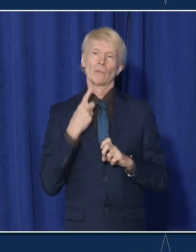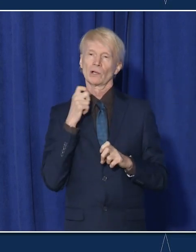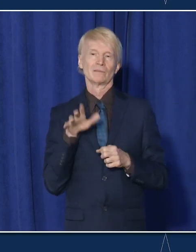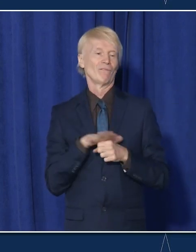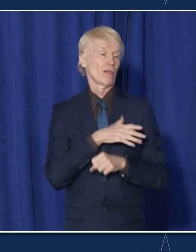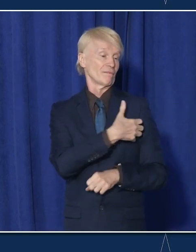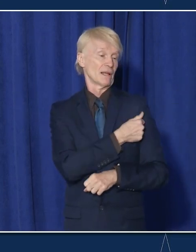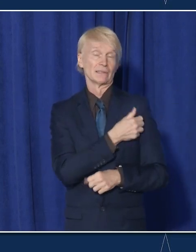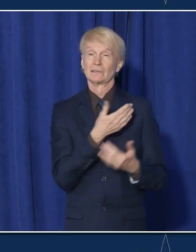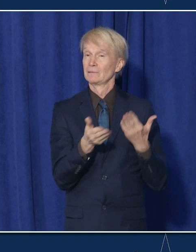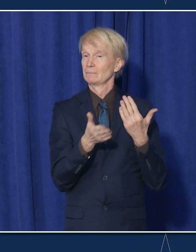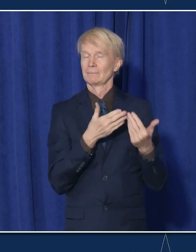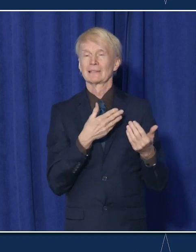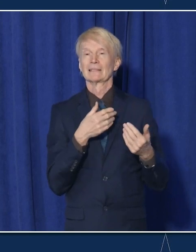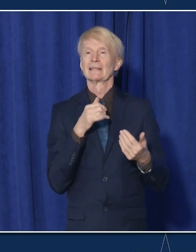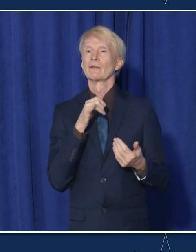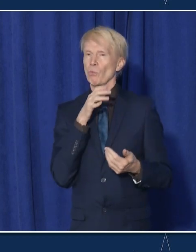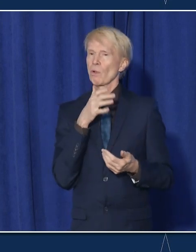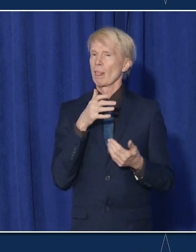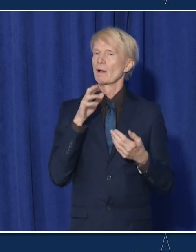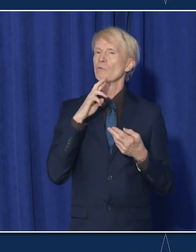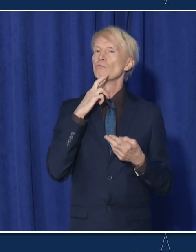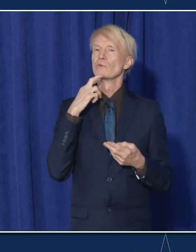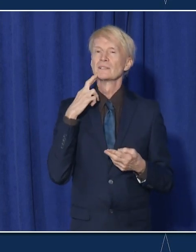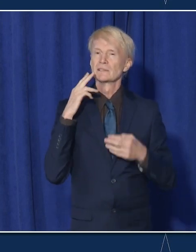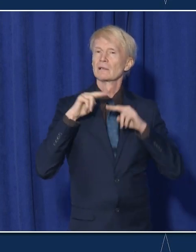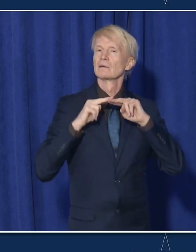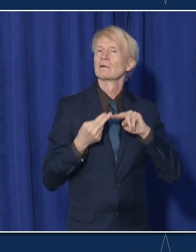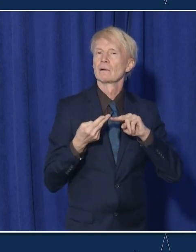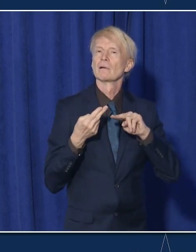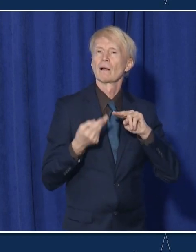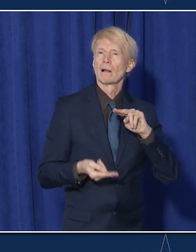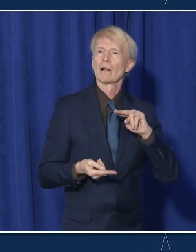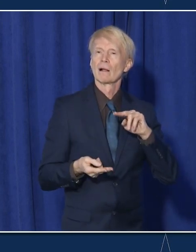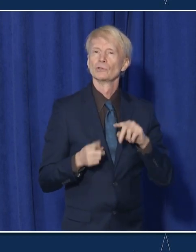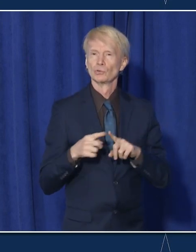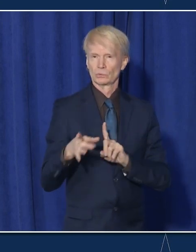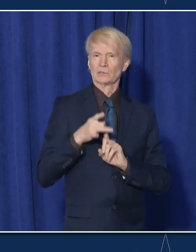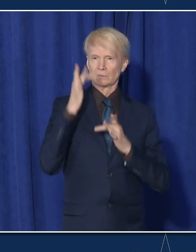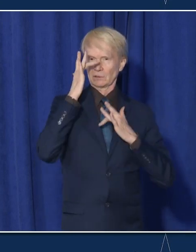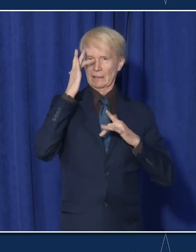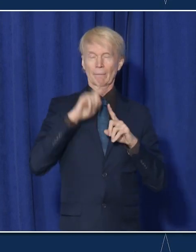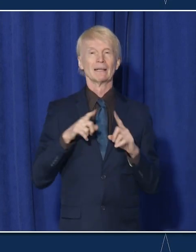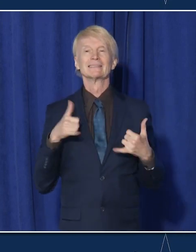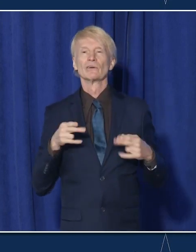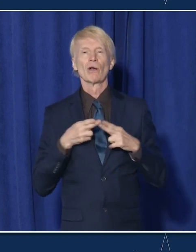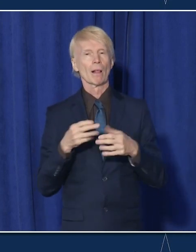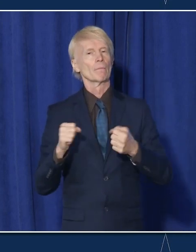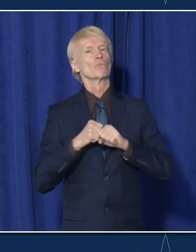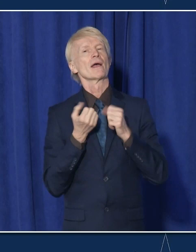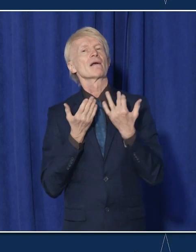fully vaccinated, although it decreases your risk of infection, we do see a lot of breakthrough infections. But what we